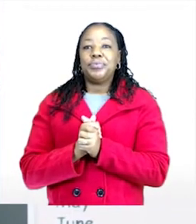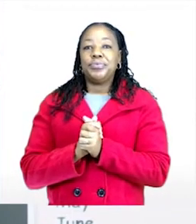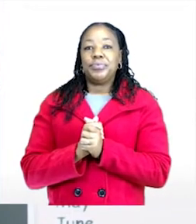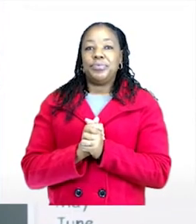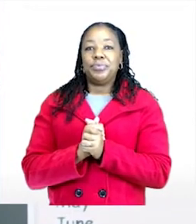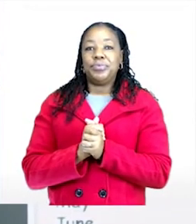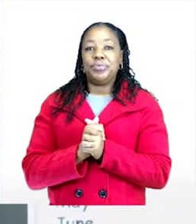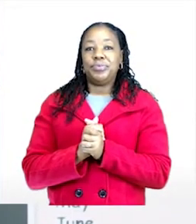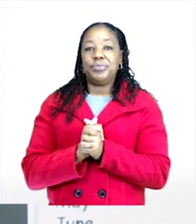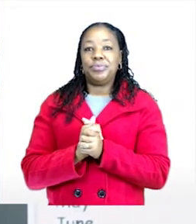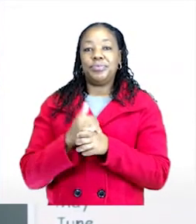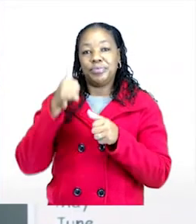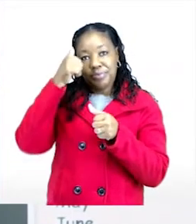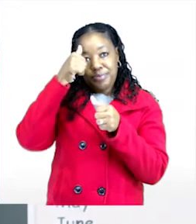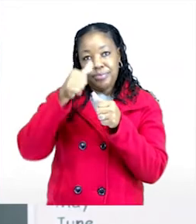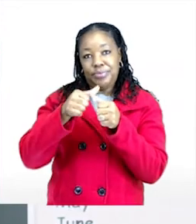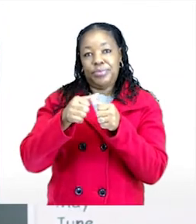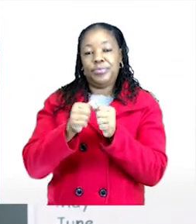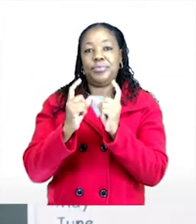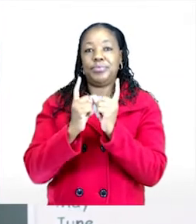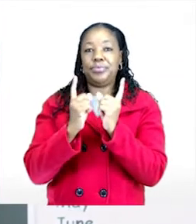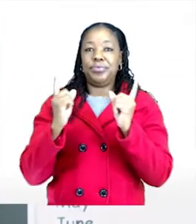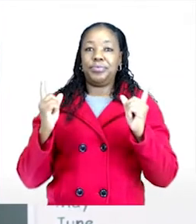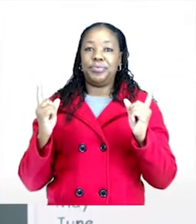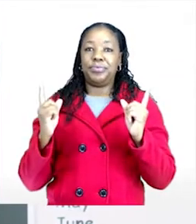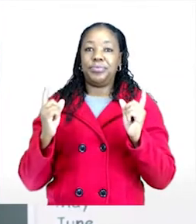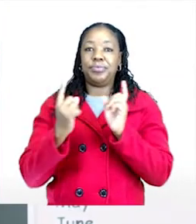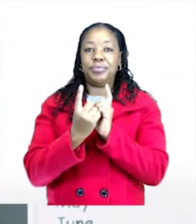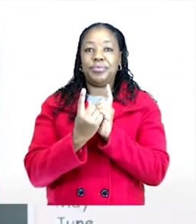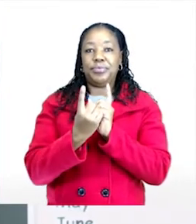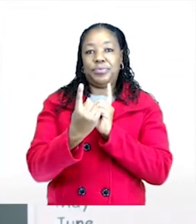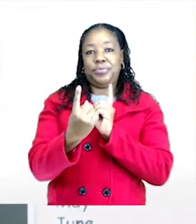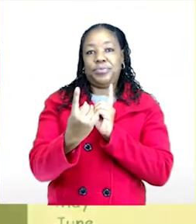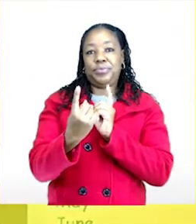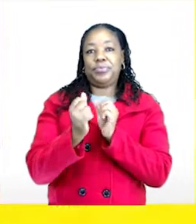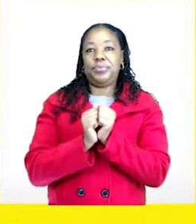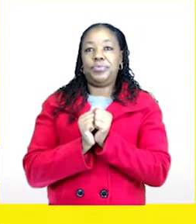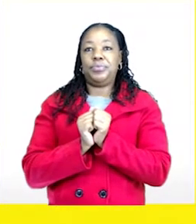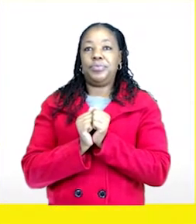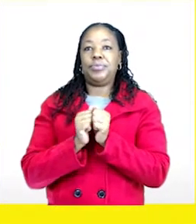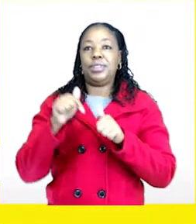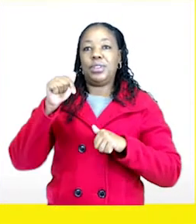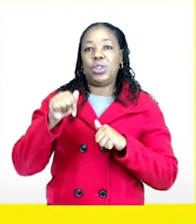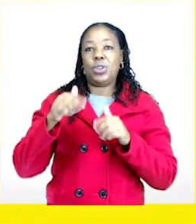sanitized. Now remember to maintain your social distance at all times.